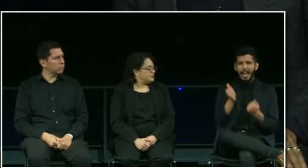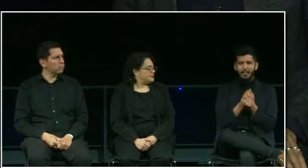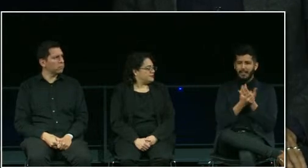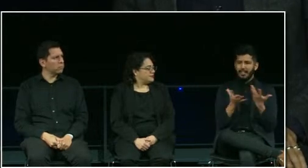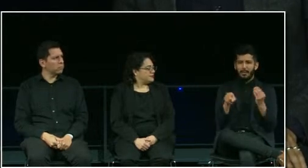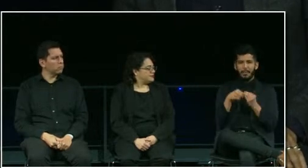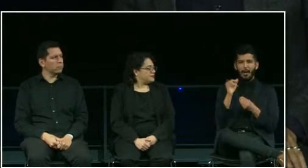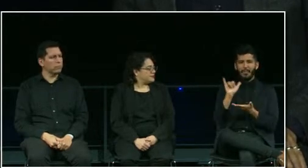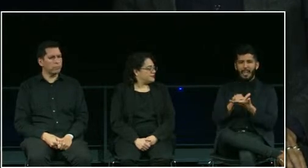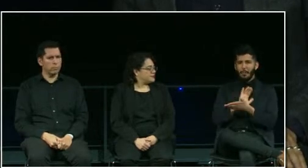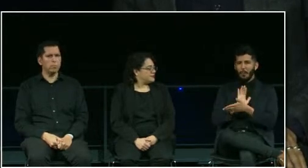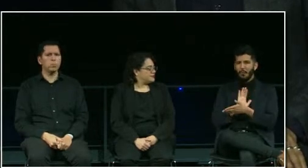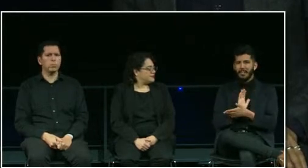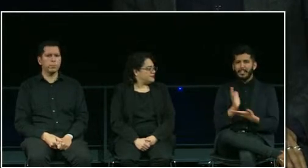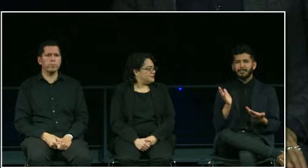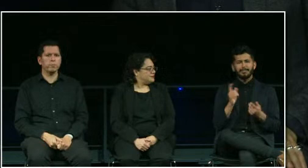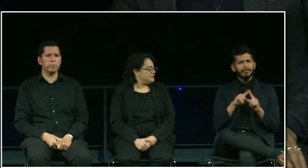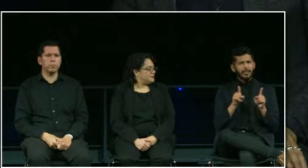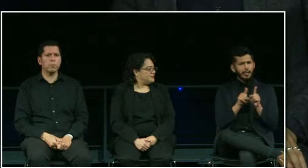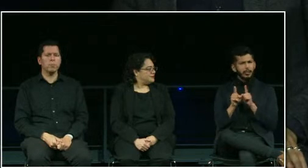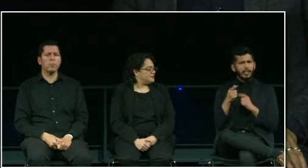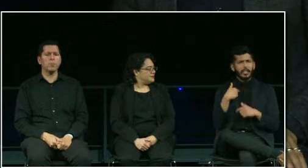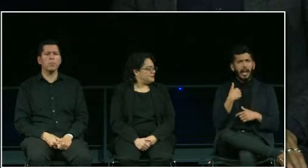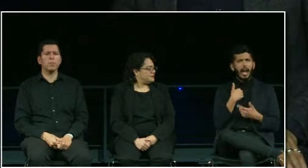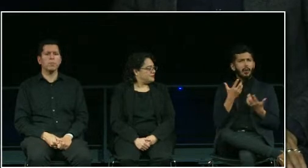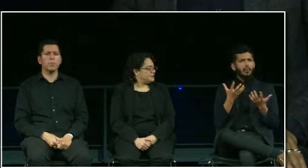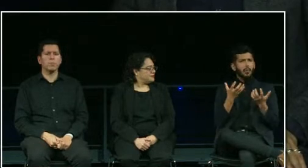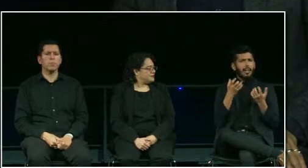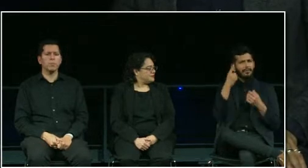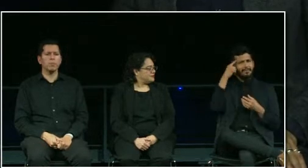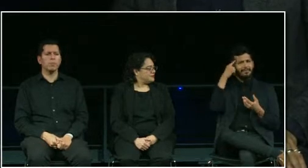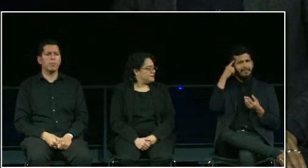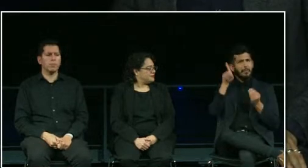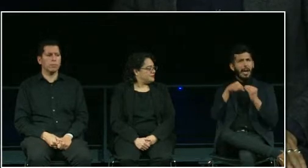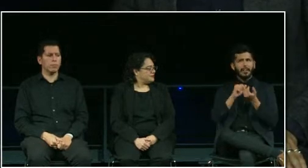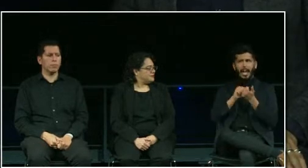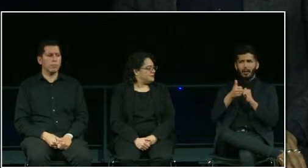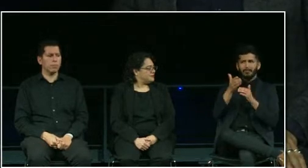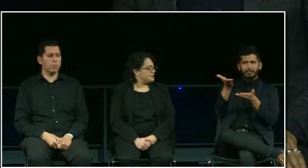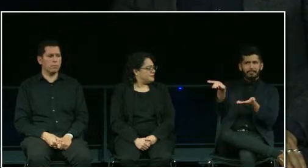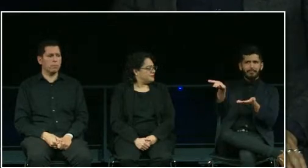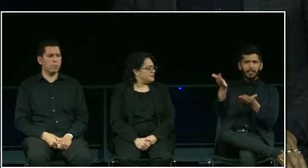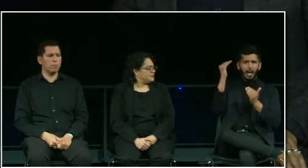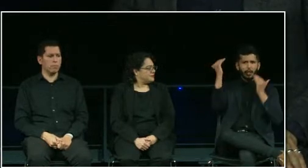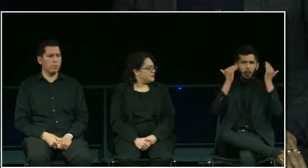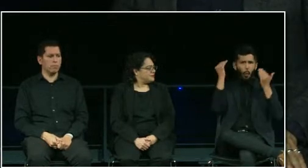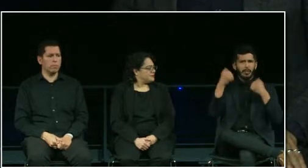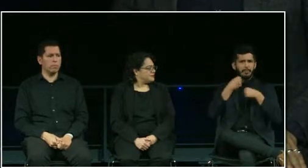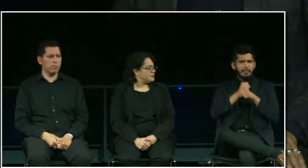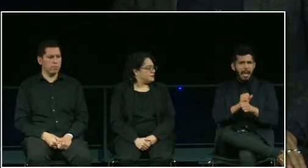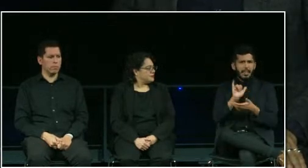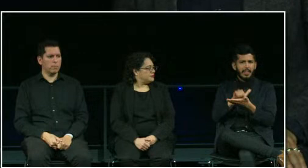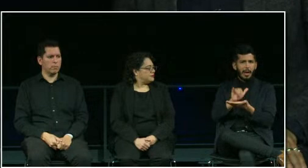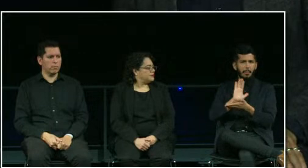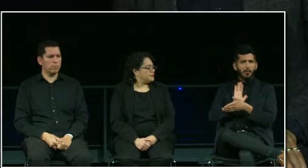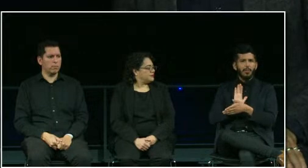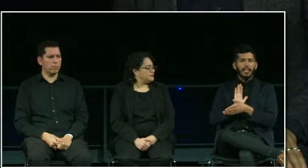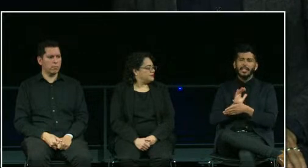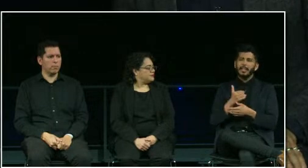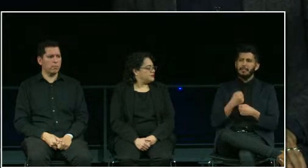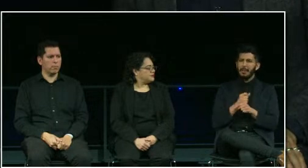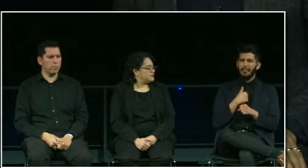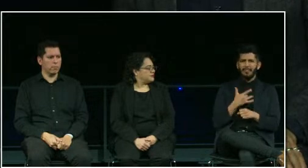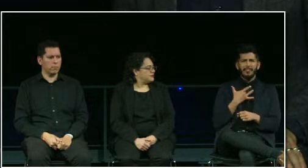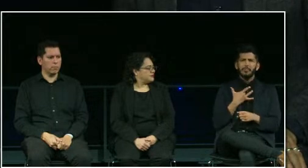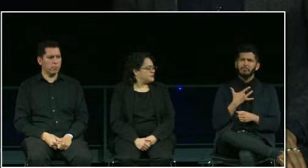it, but also being cognizant of the fact that adults made this thing. And it was a strangely reassuring moment for me,